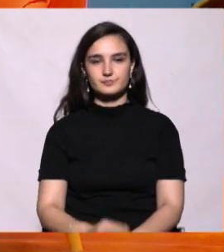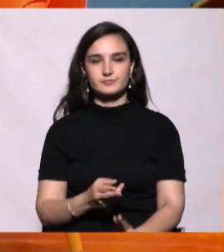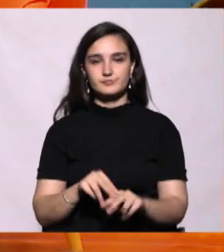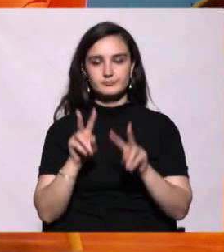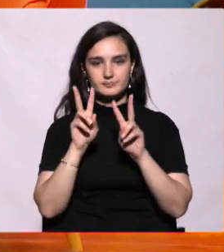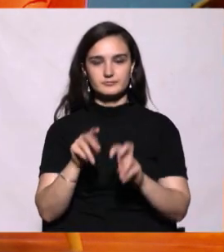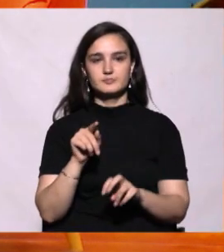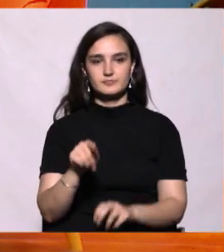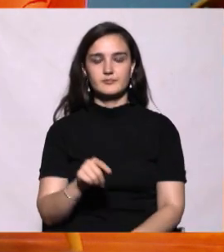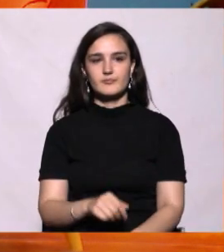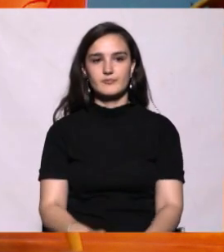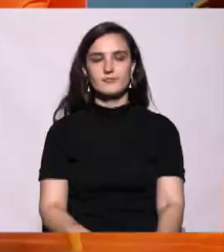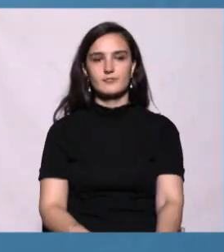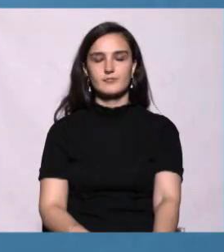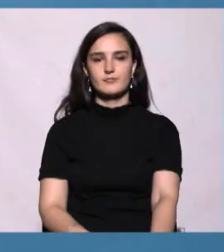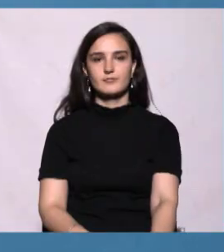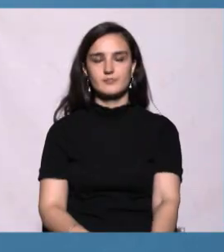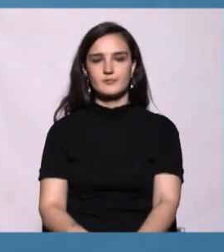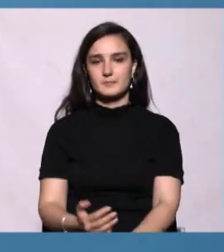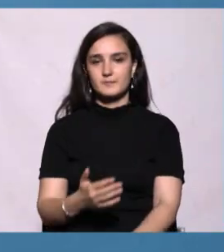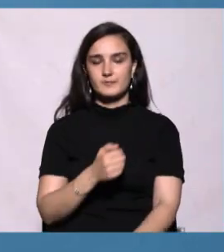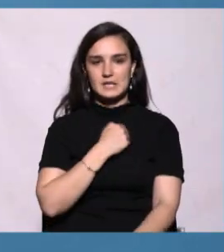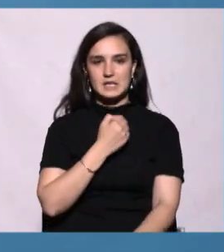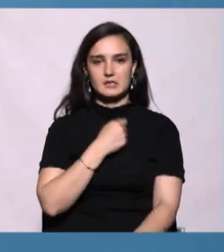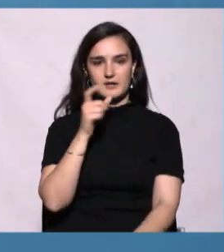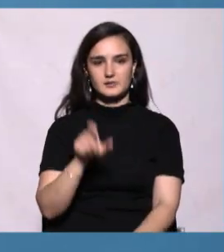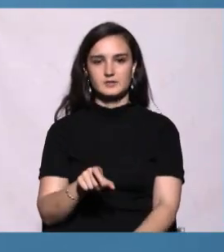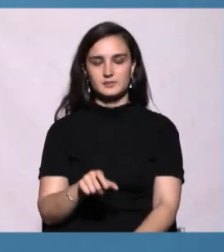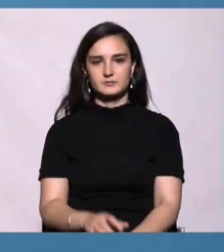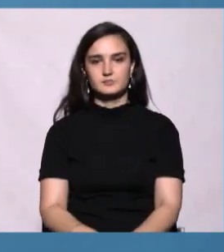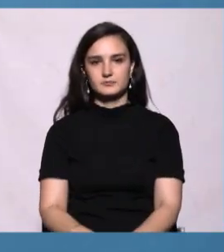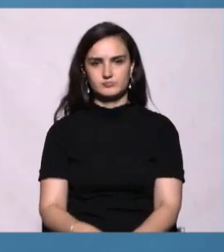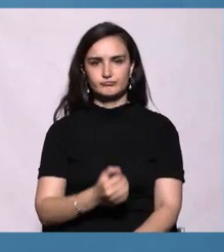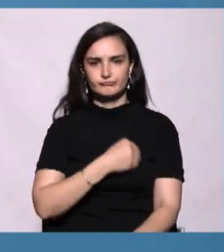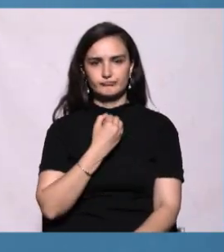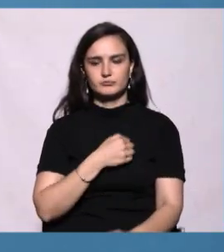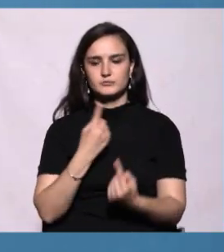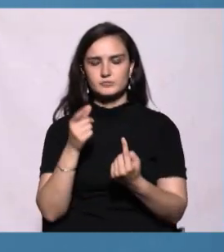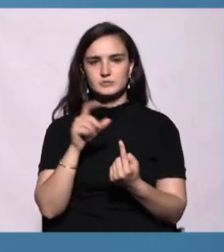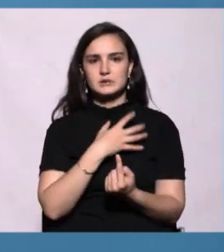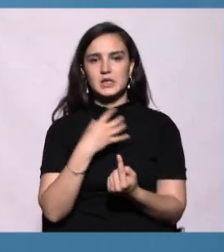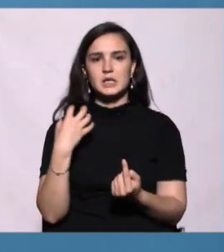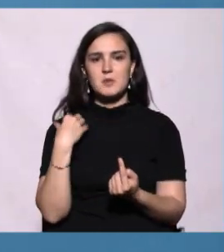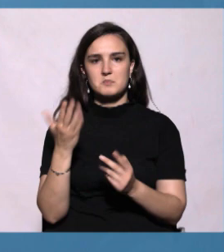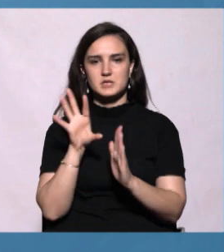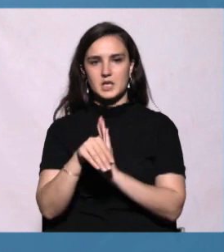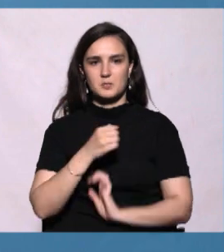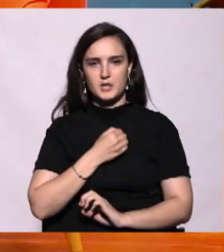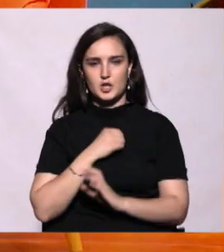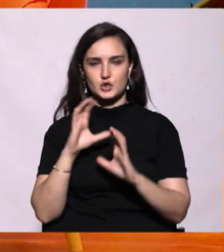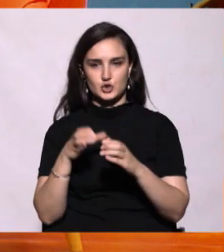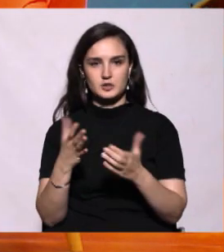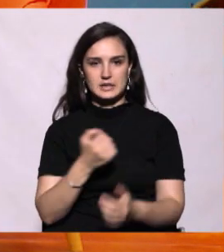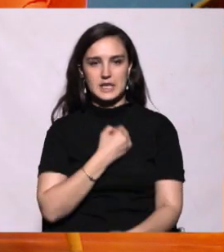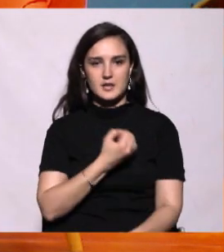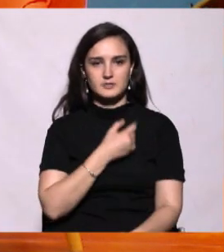it is a man in medieval times who served as a respected soldier in the king's army. Yes,